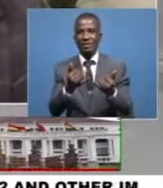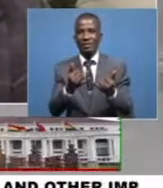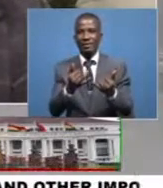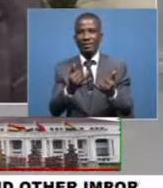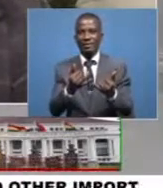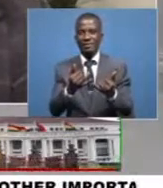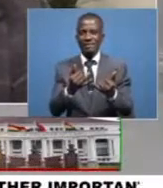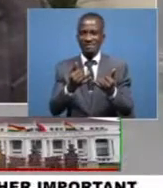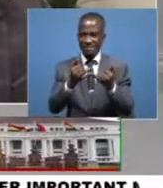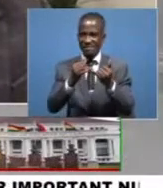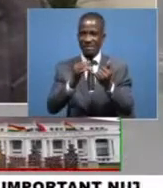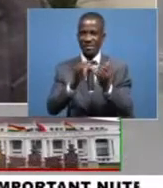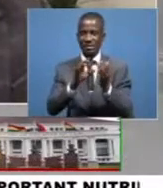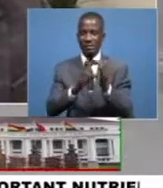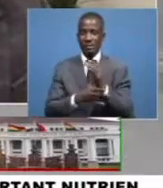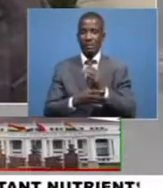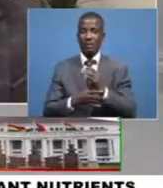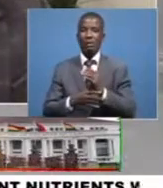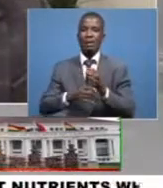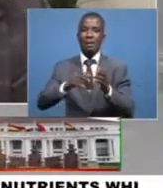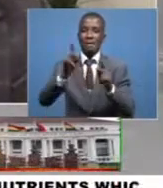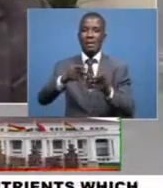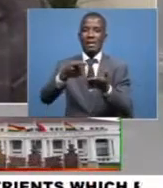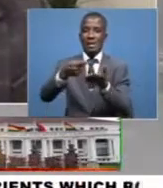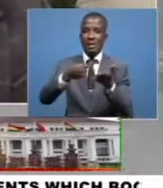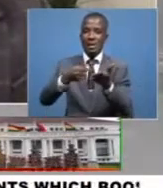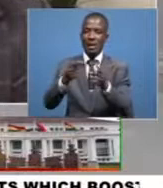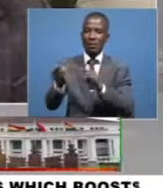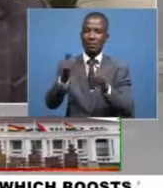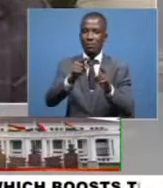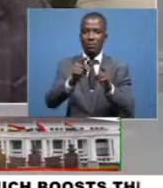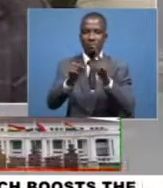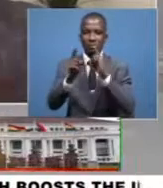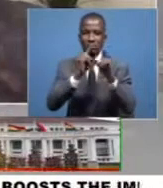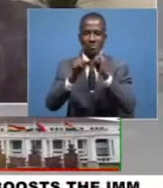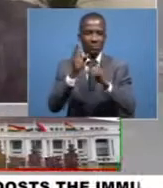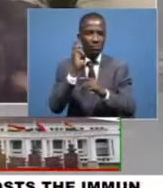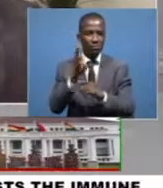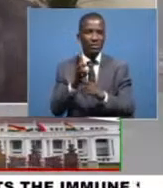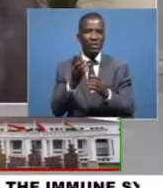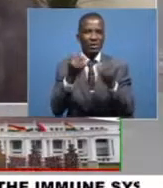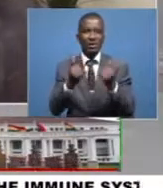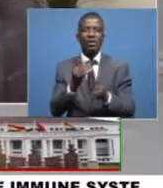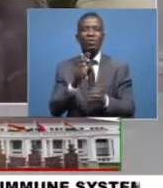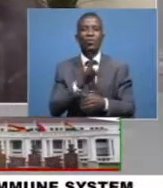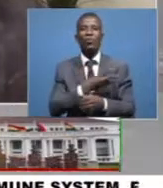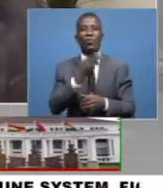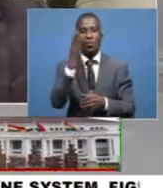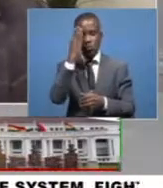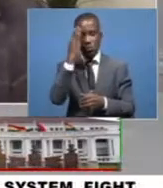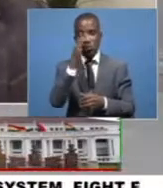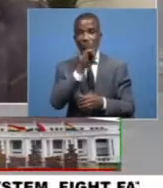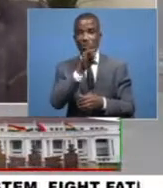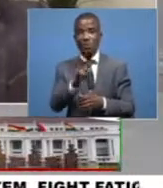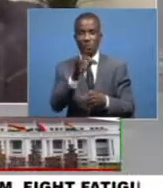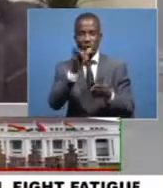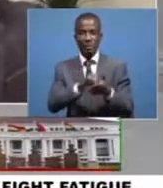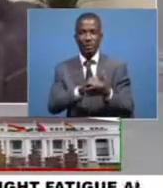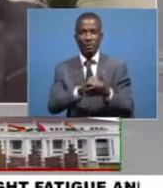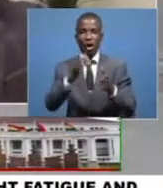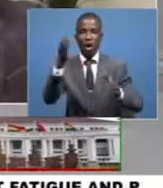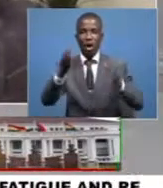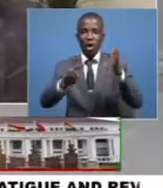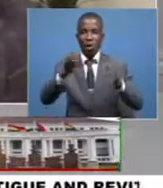been put in the box, or the person who signed that witness statement has been put in the box. But we also know from the Supreme Court's ruling